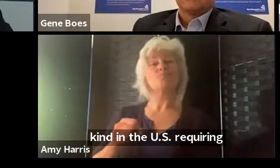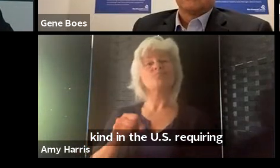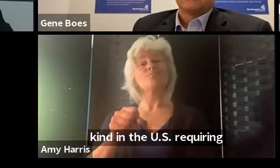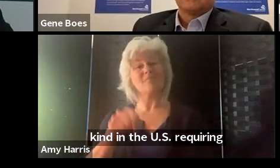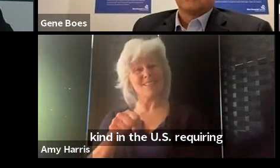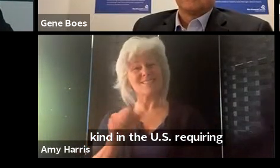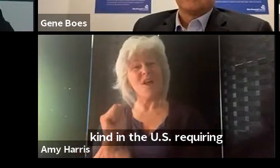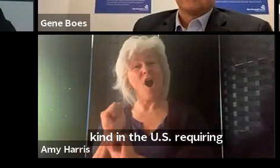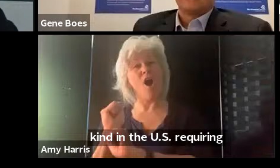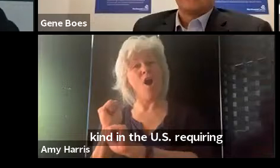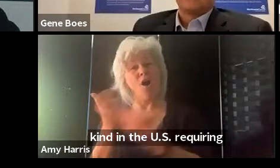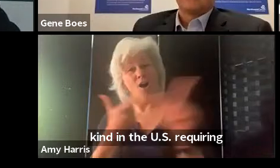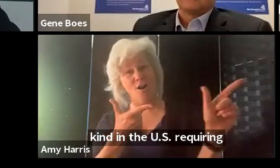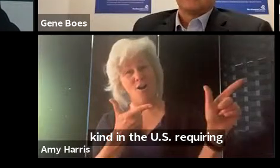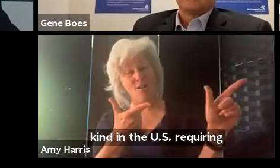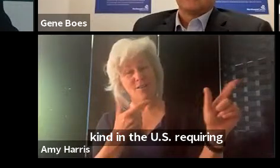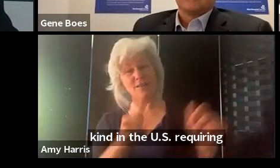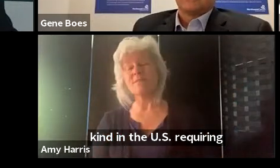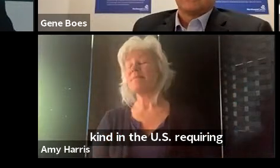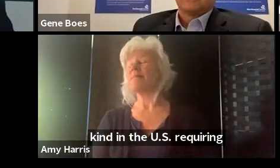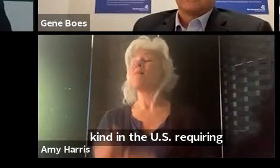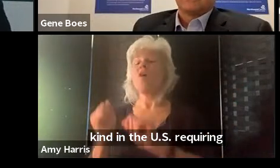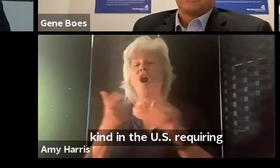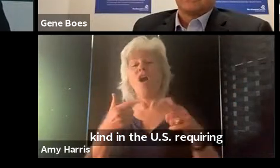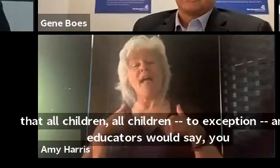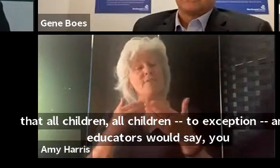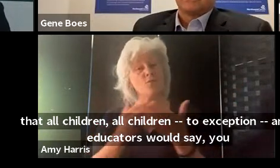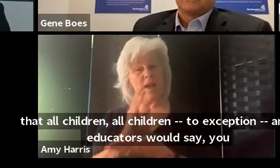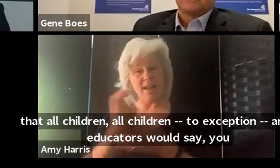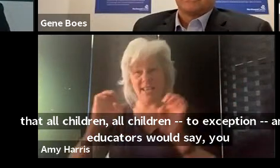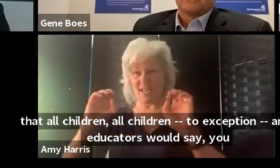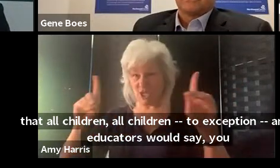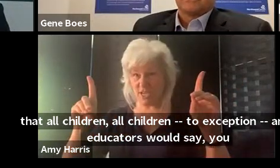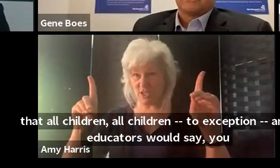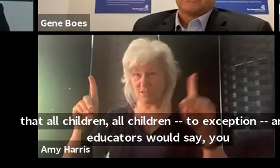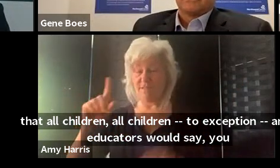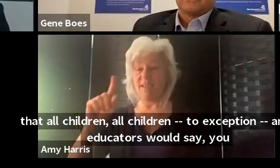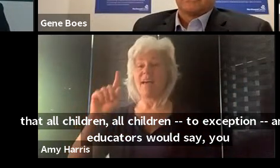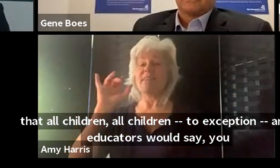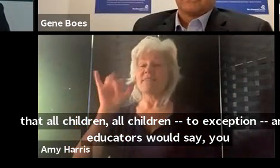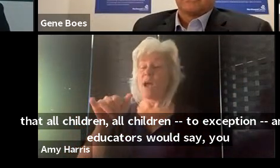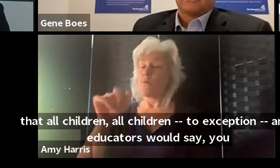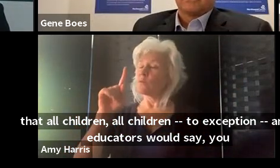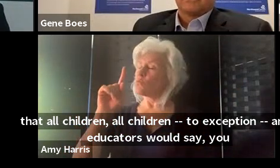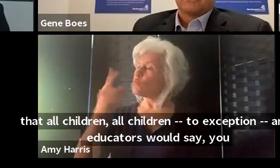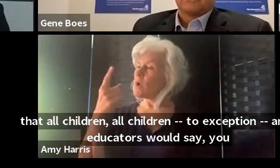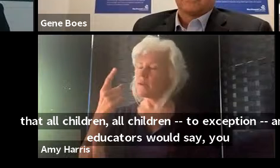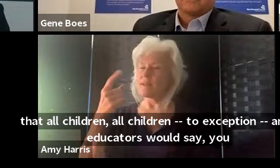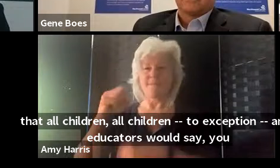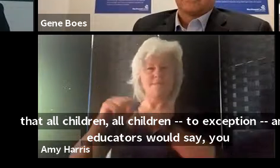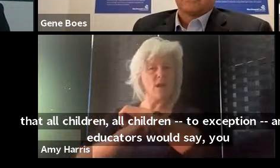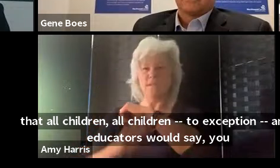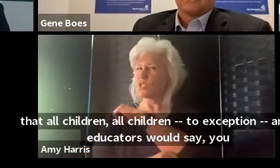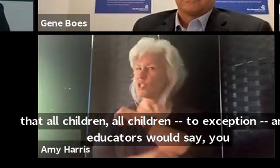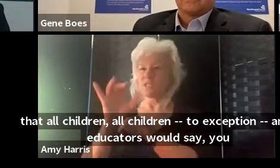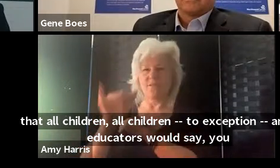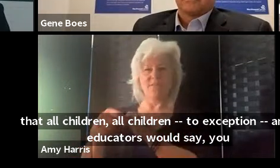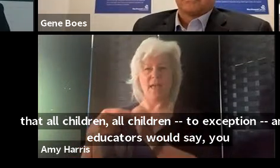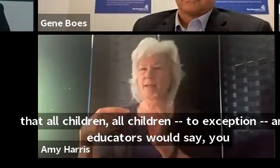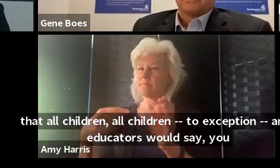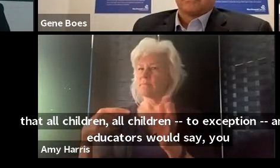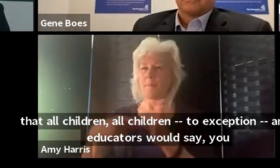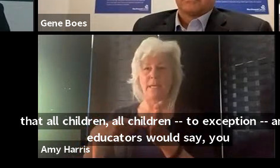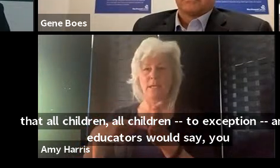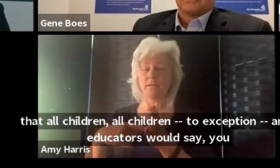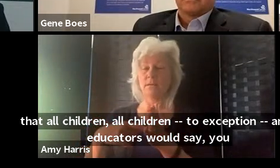them. They all had a right to an education, and that was one of the foundations of the bill. Secondly, they had a right to